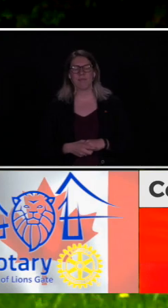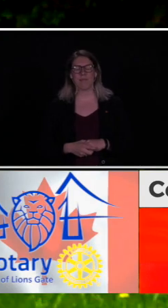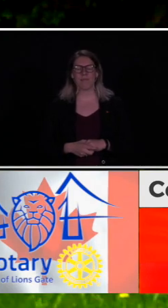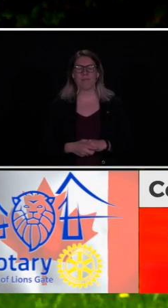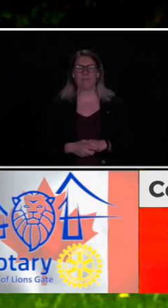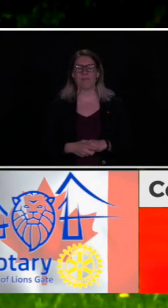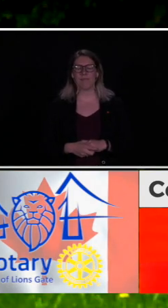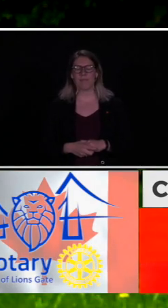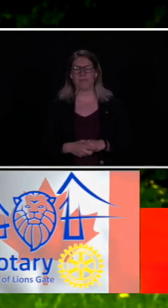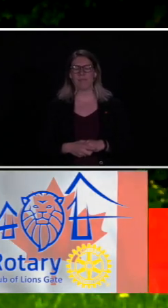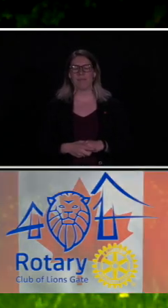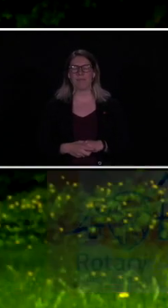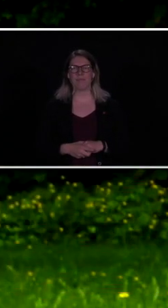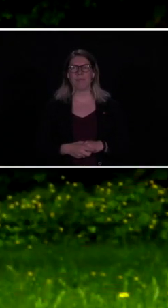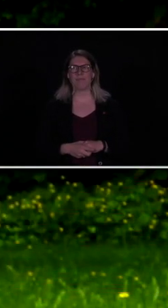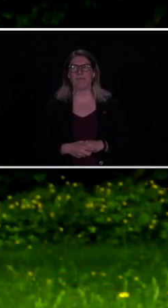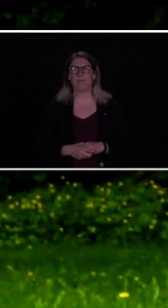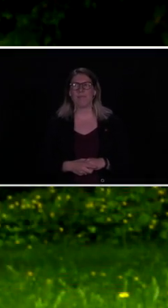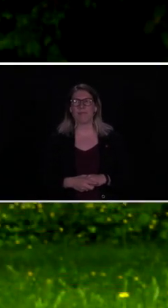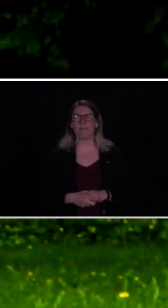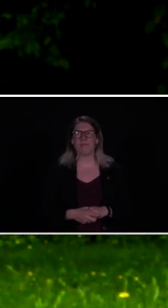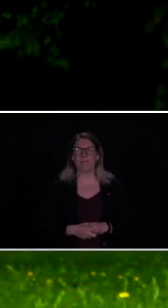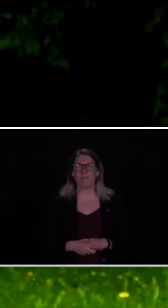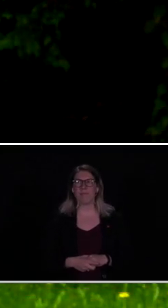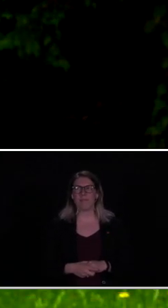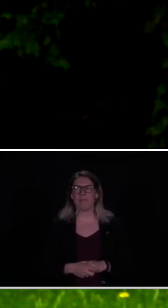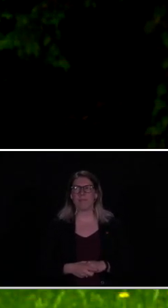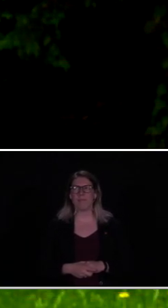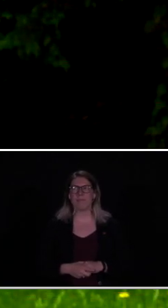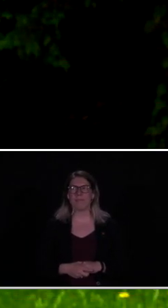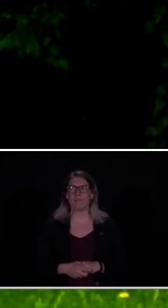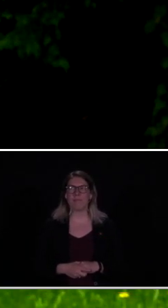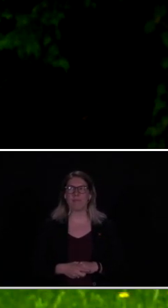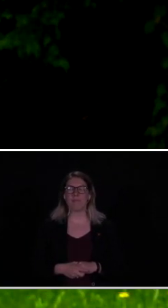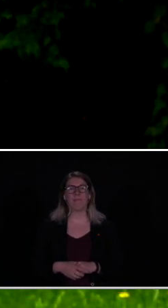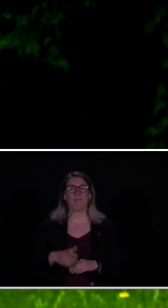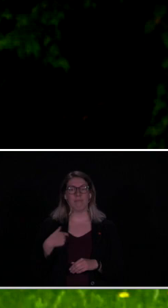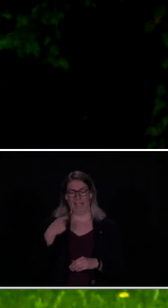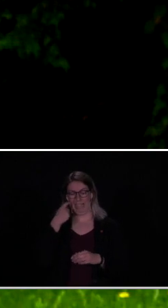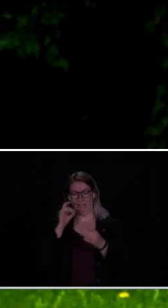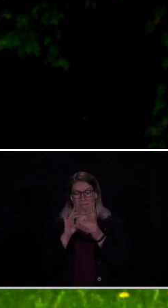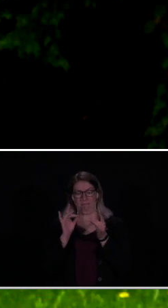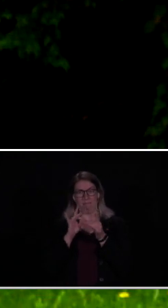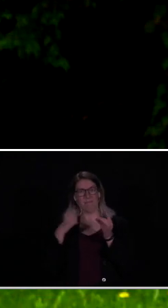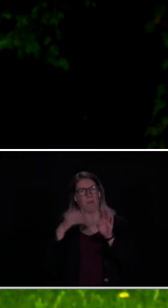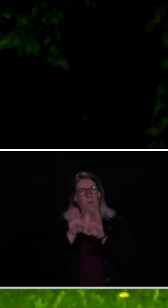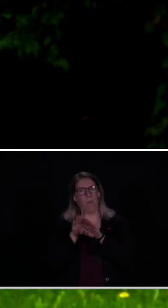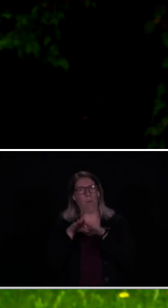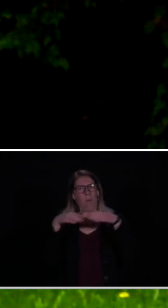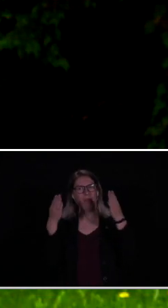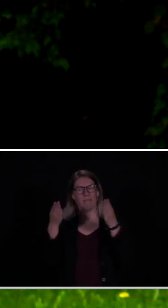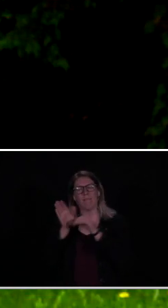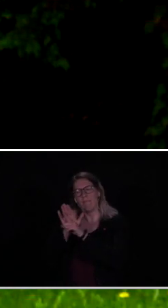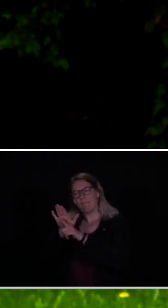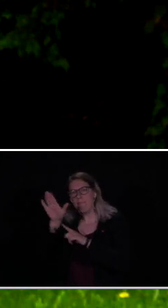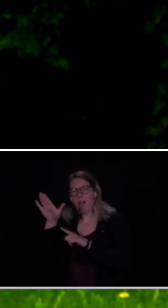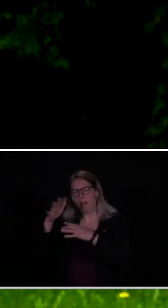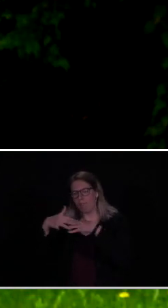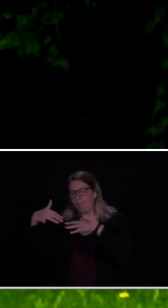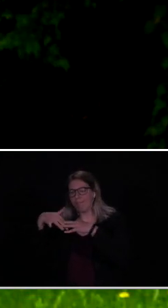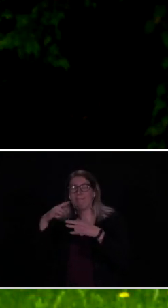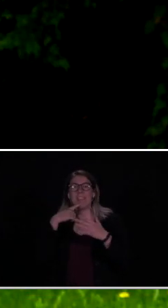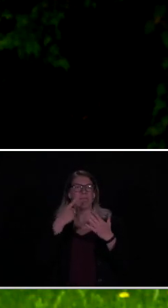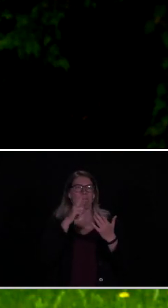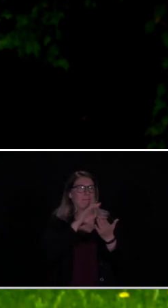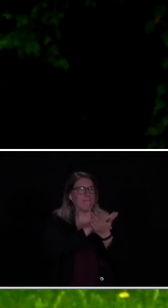Shaman Snos, Gahot Michel Kamel. Just opening up in a few words of the Skahotmish people saying it's great to